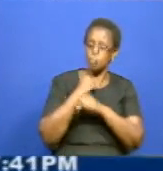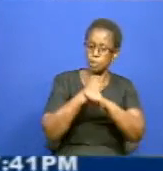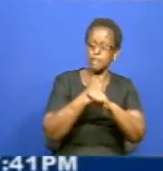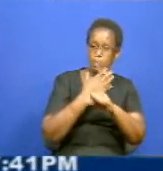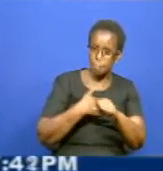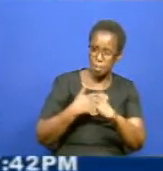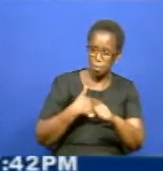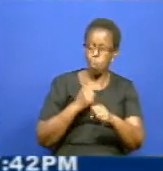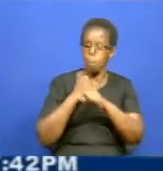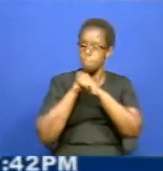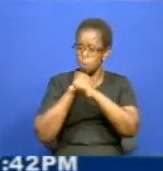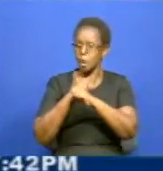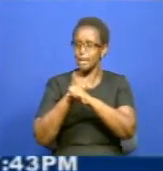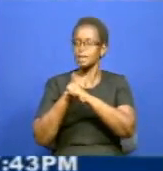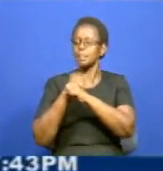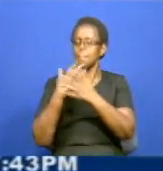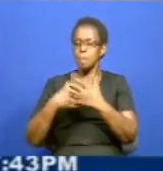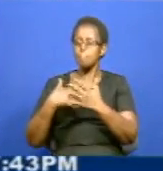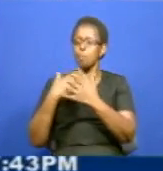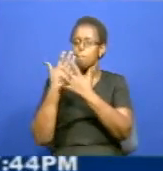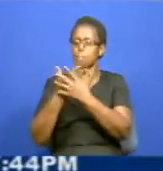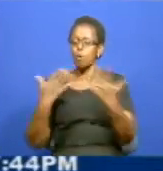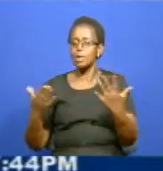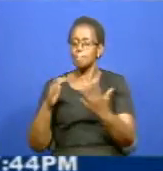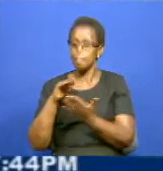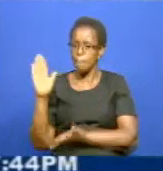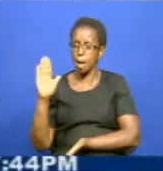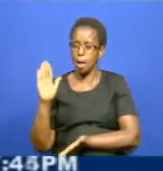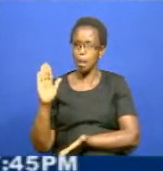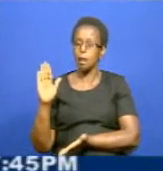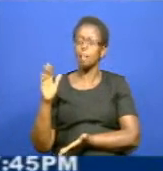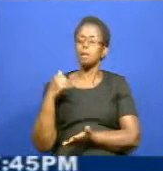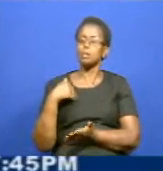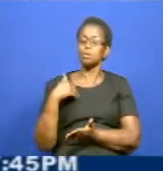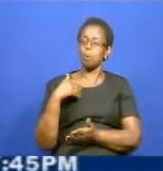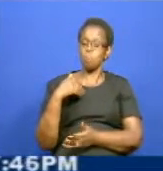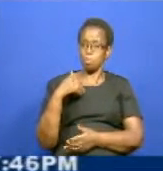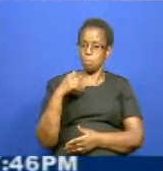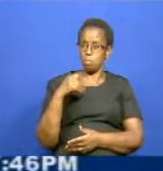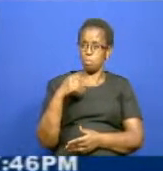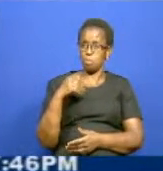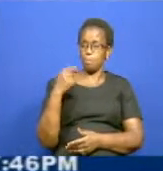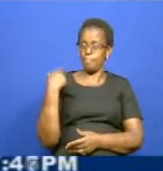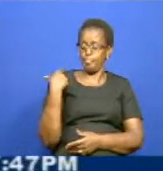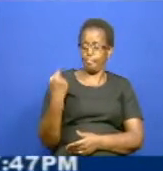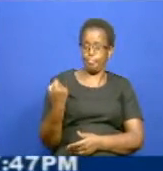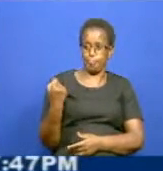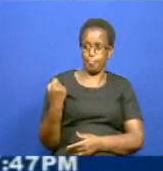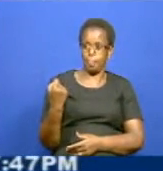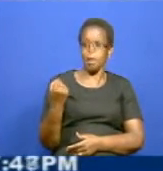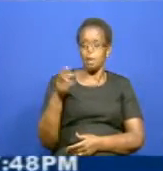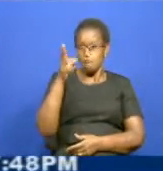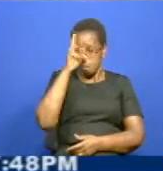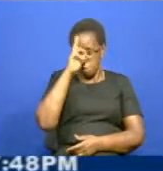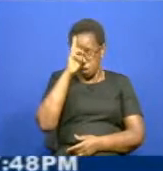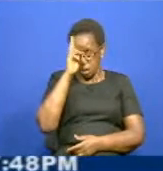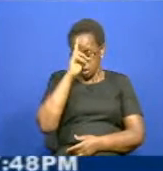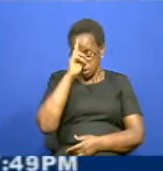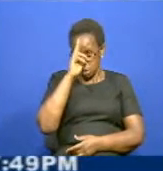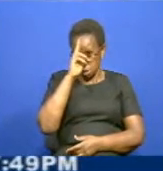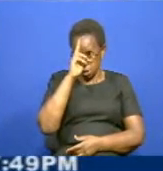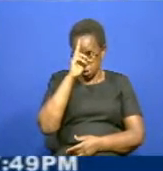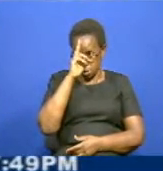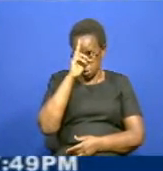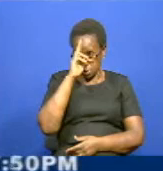that we also give them some form of reinforcement. Honorable Speaker, just recently, police officers were